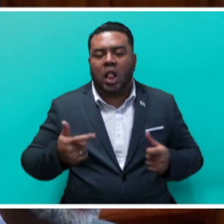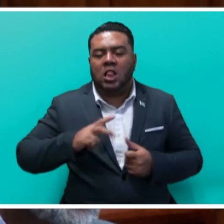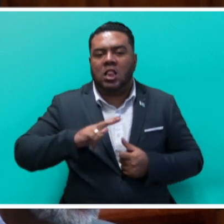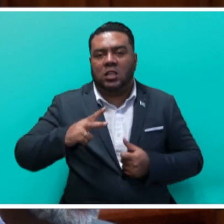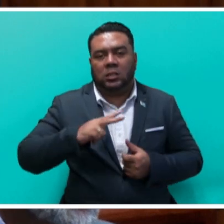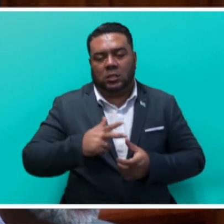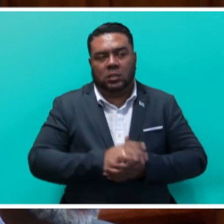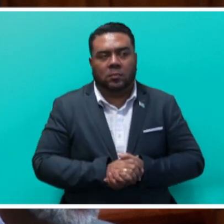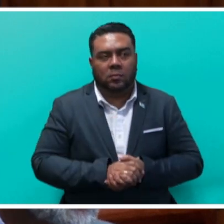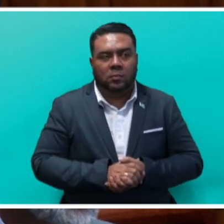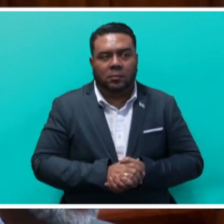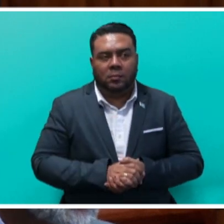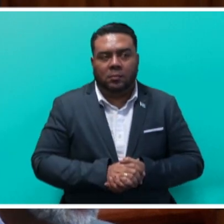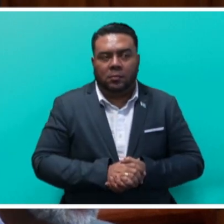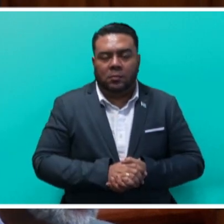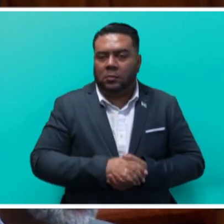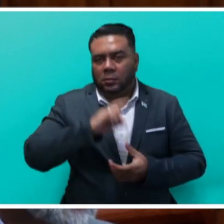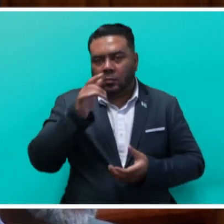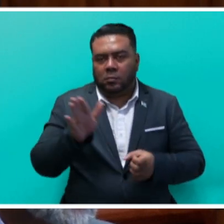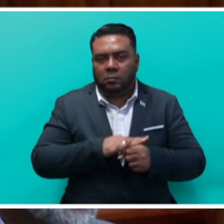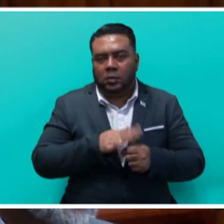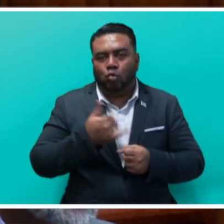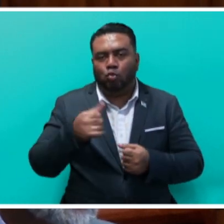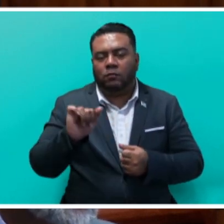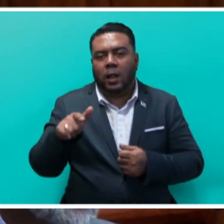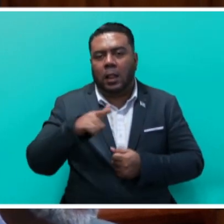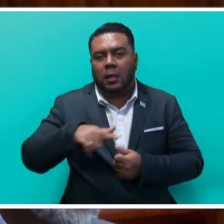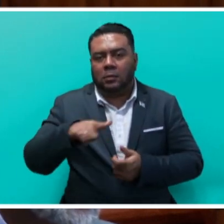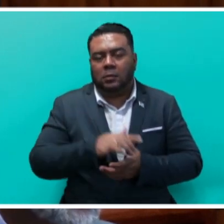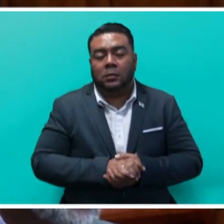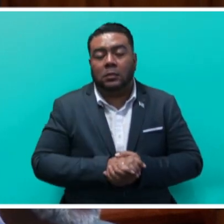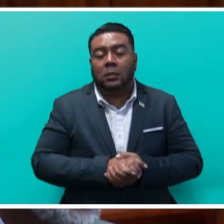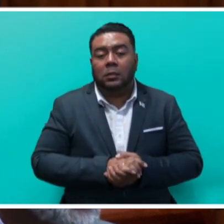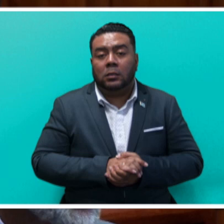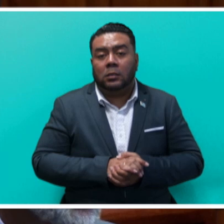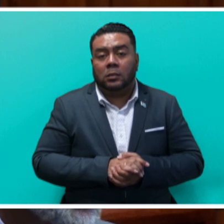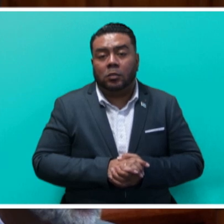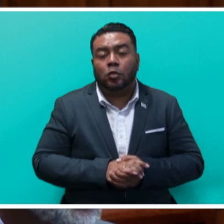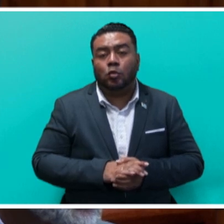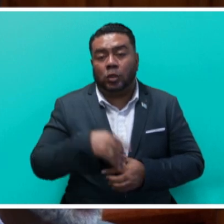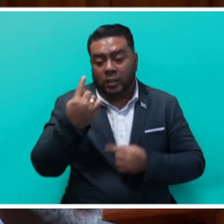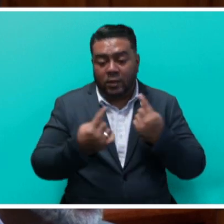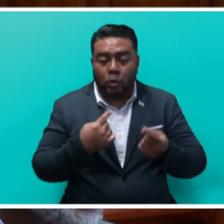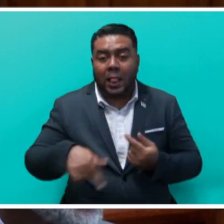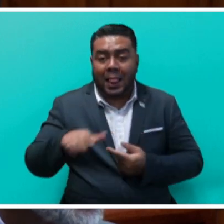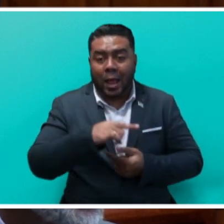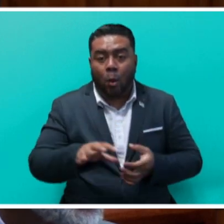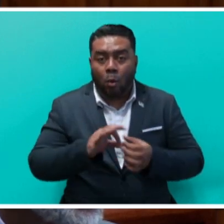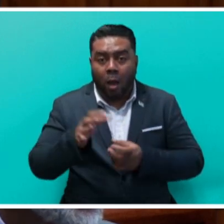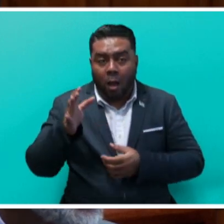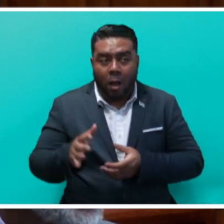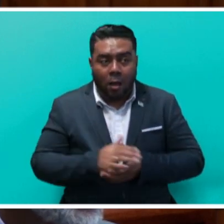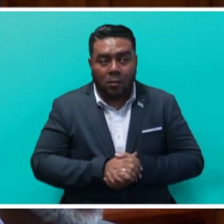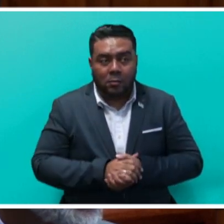means to make use of the land. The subsidy for lease payments to individual landowners